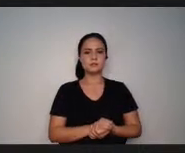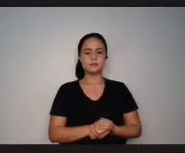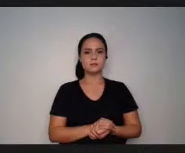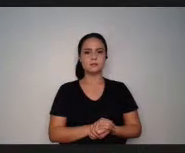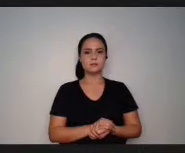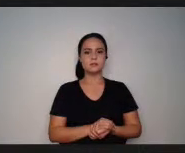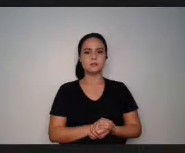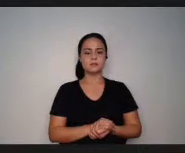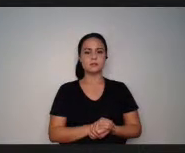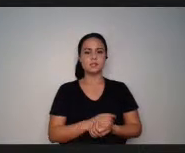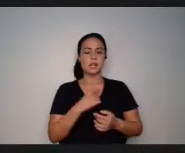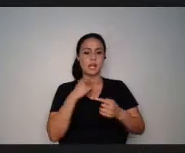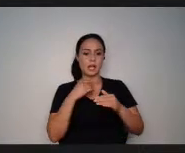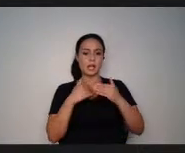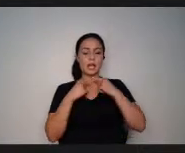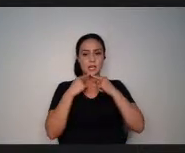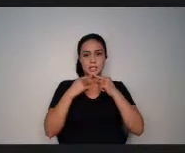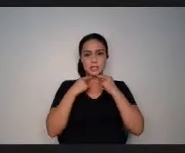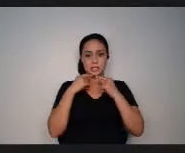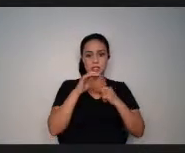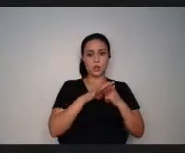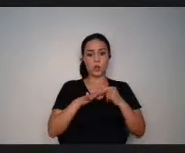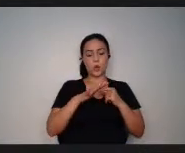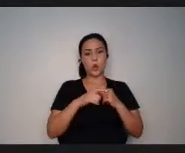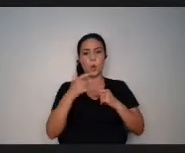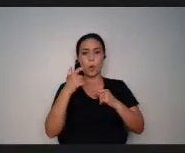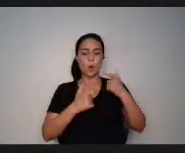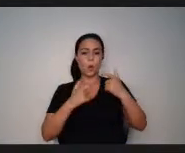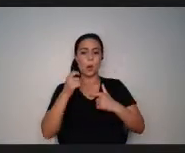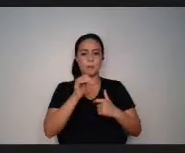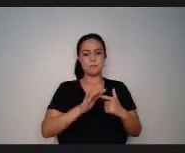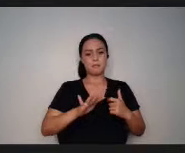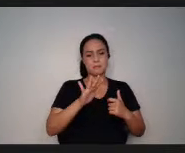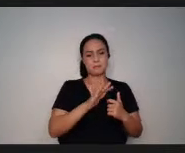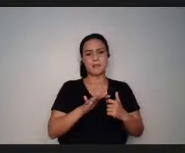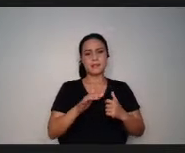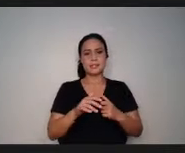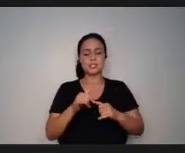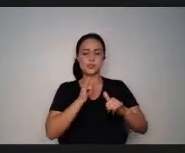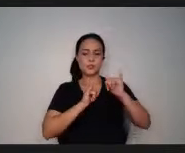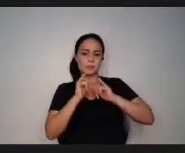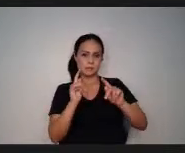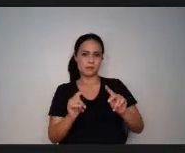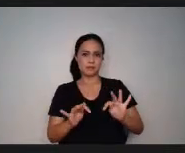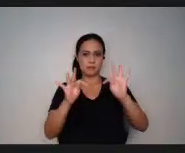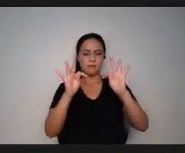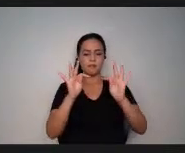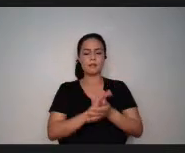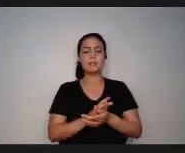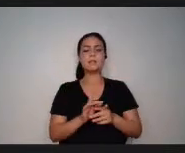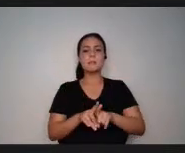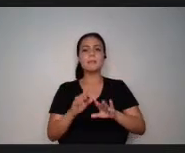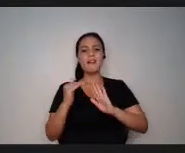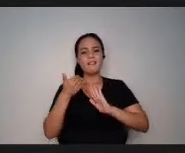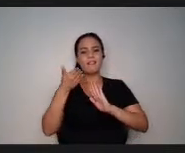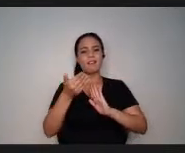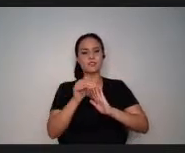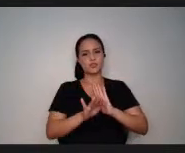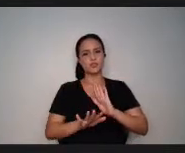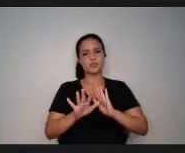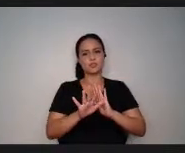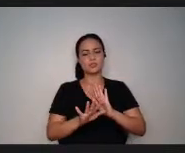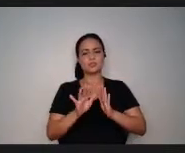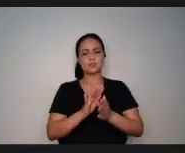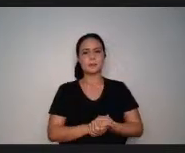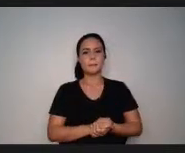jobs, but we also have it in our labor law.